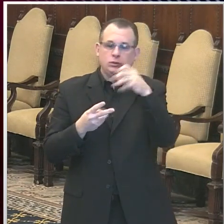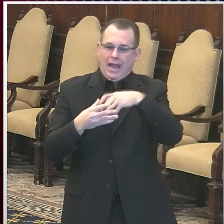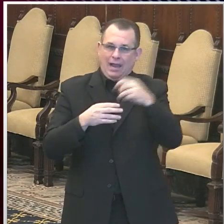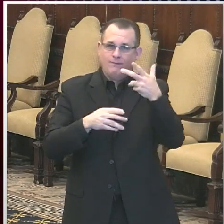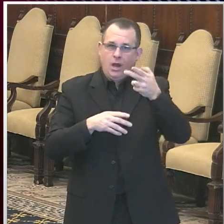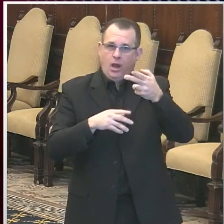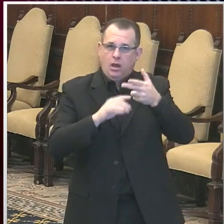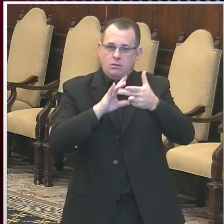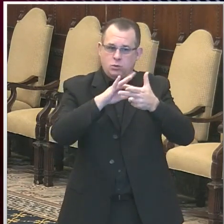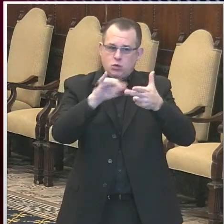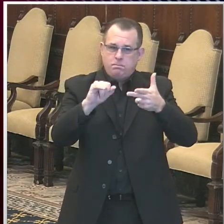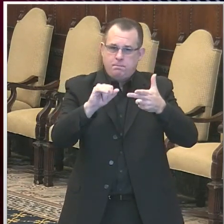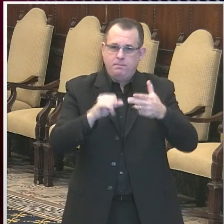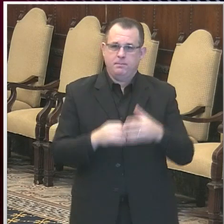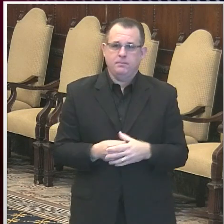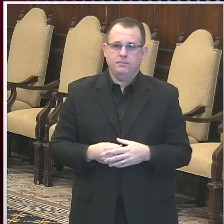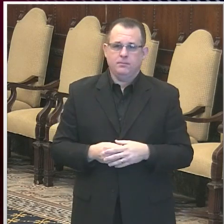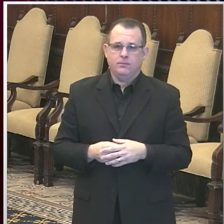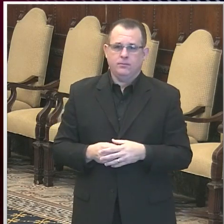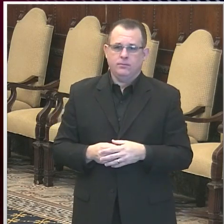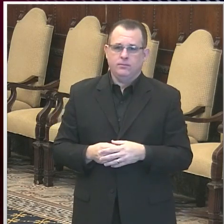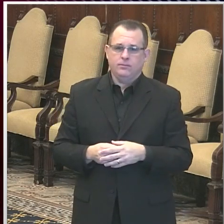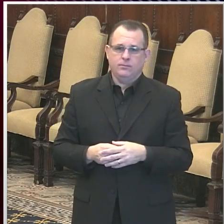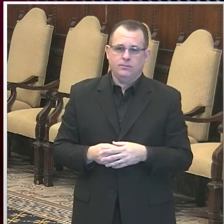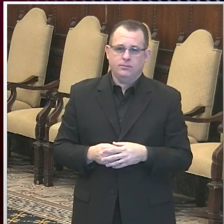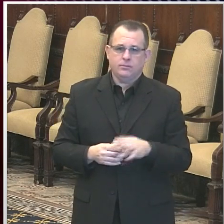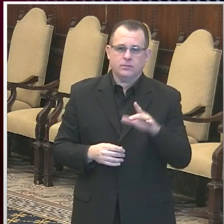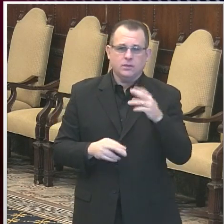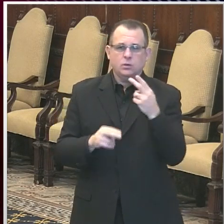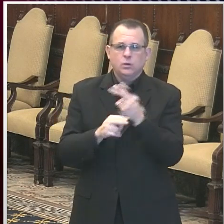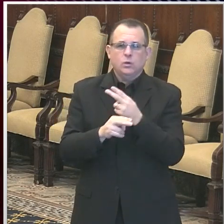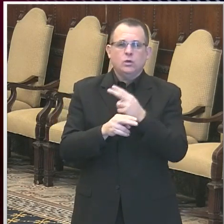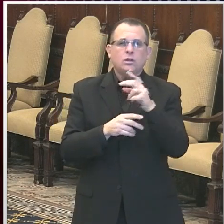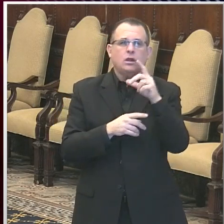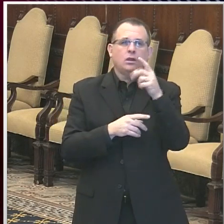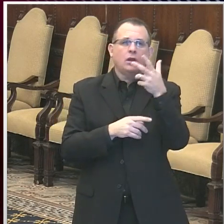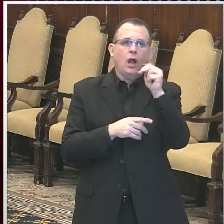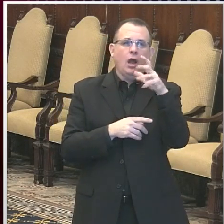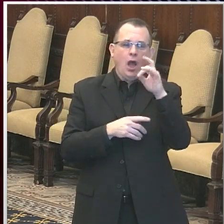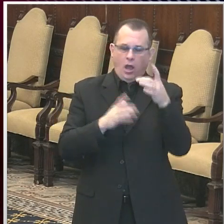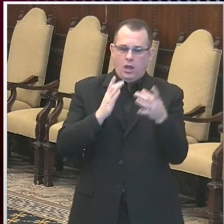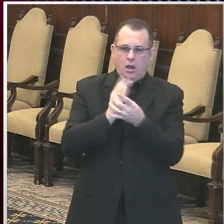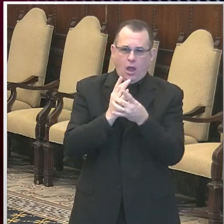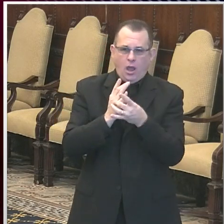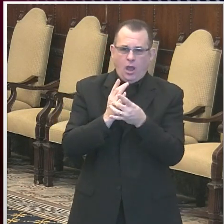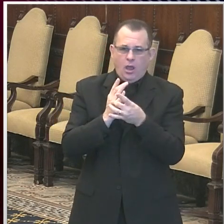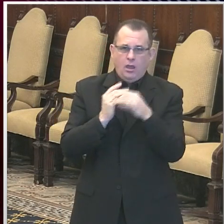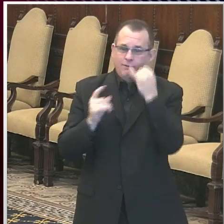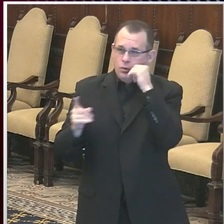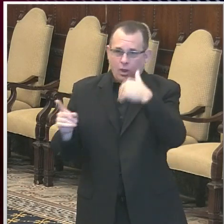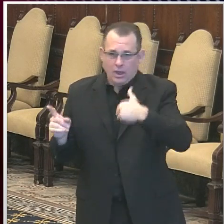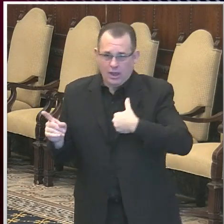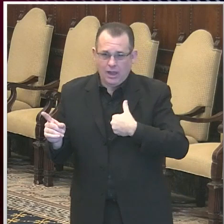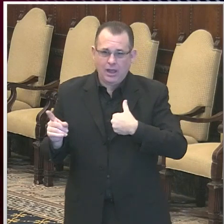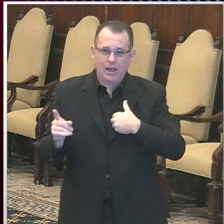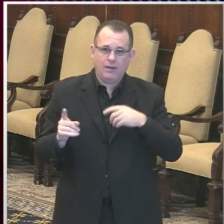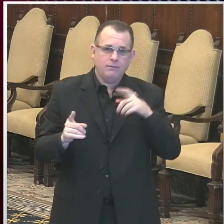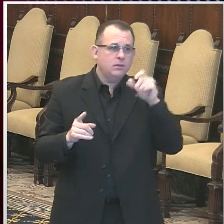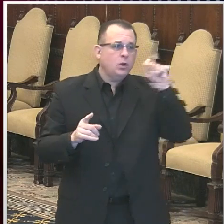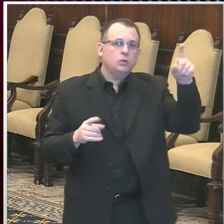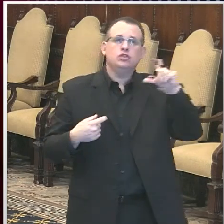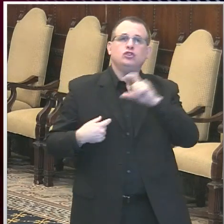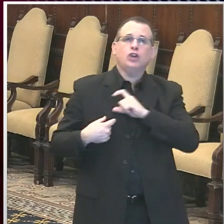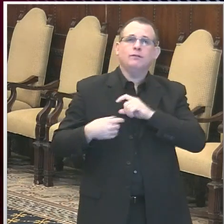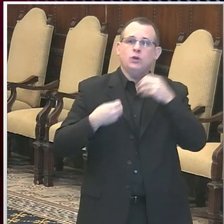take the opportunity to use our gun locks, and if folks don't have gun locks, to contact the sheriff's office to get